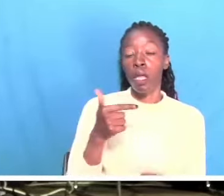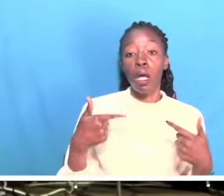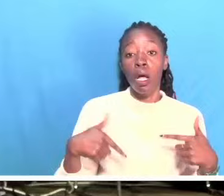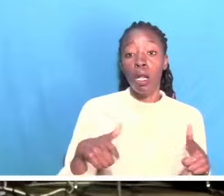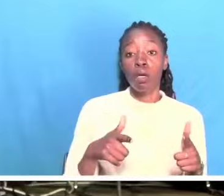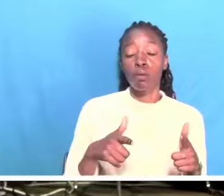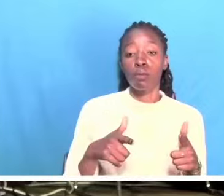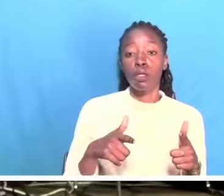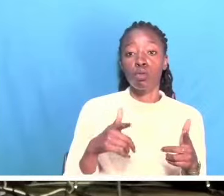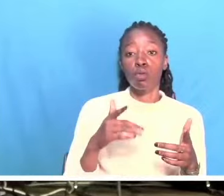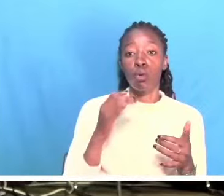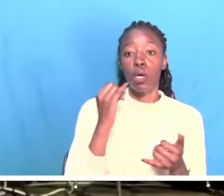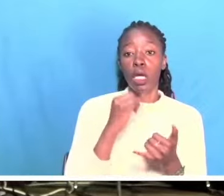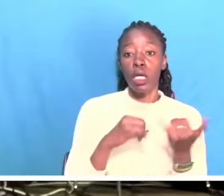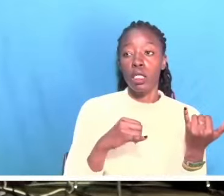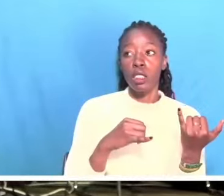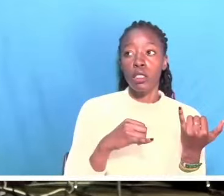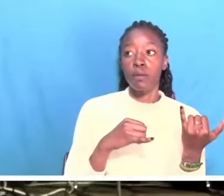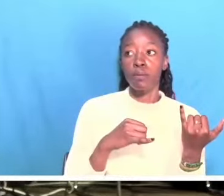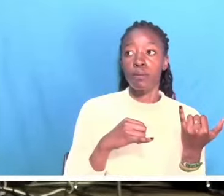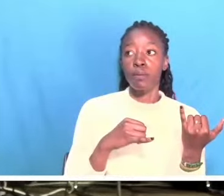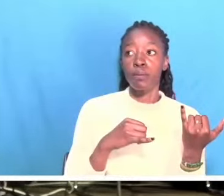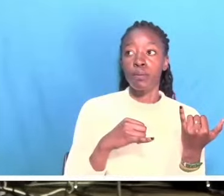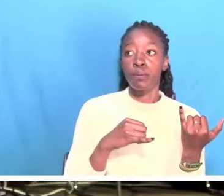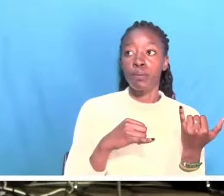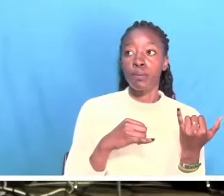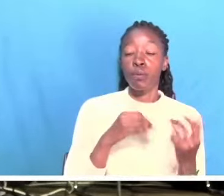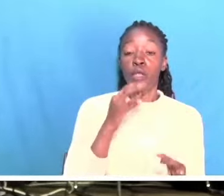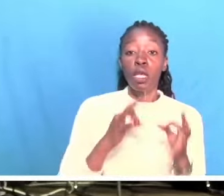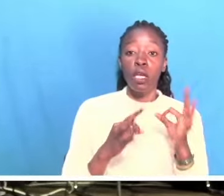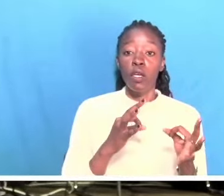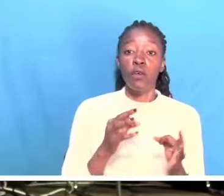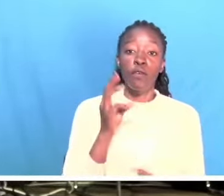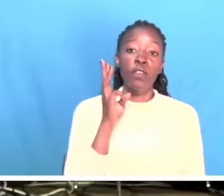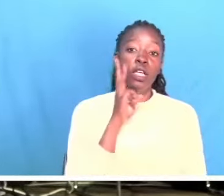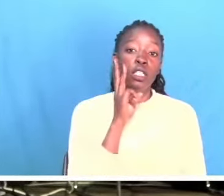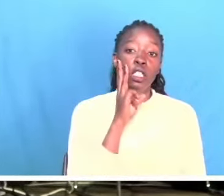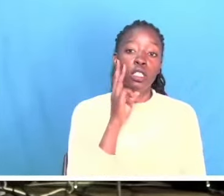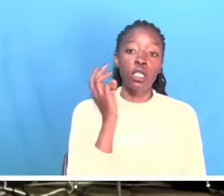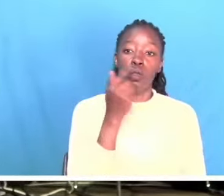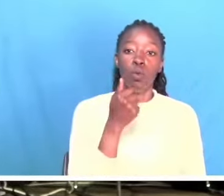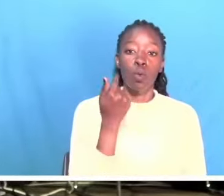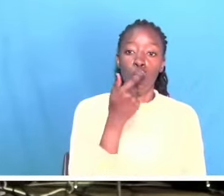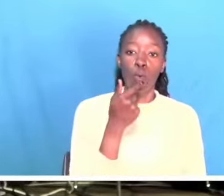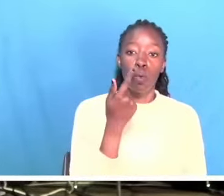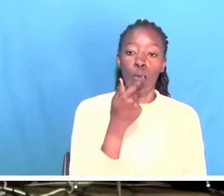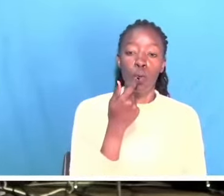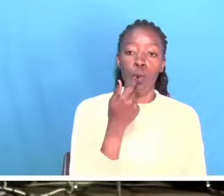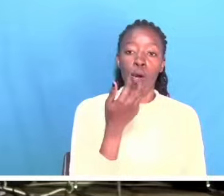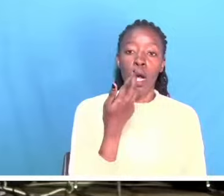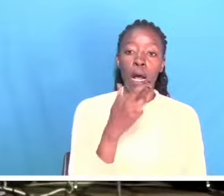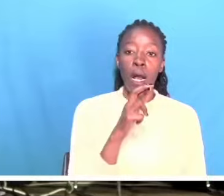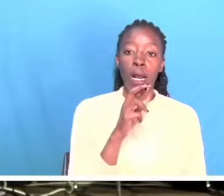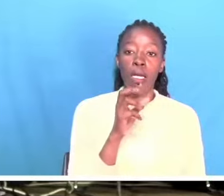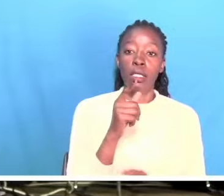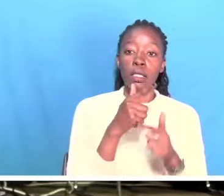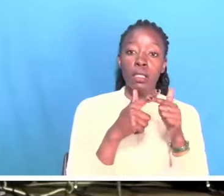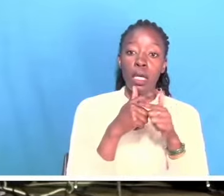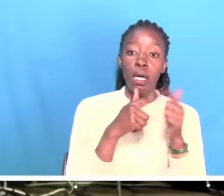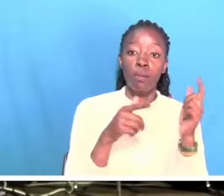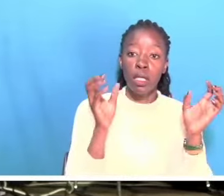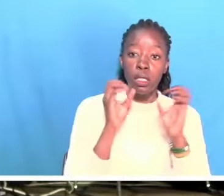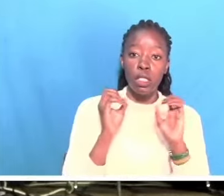that. Because, therefore, the Gentile will be... If the Gentile who are uncircumcision observe the